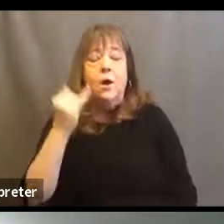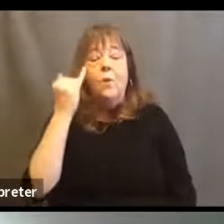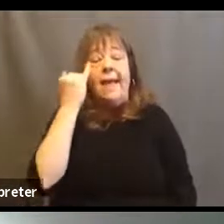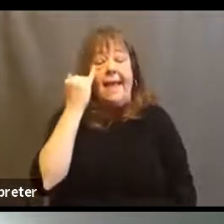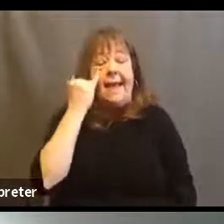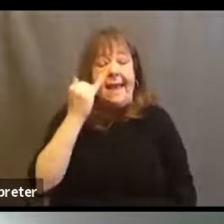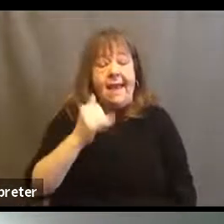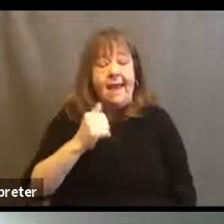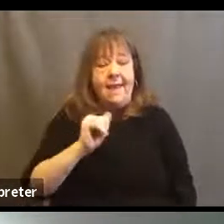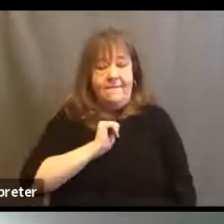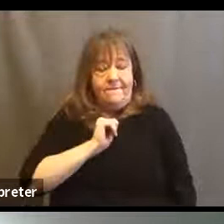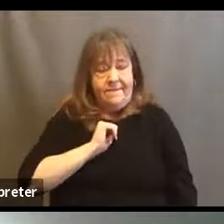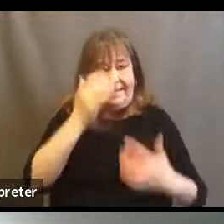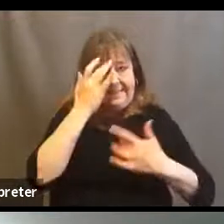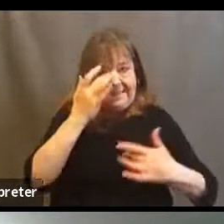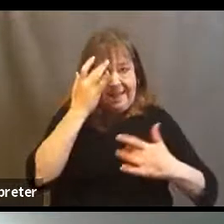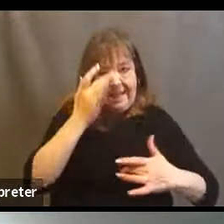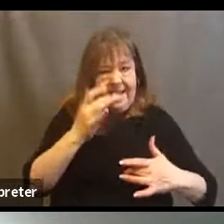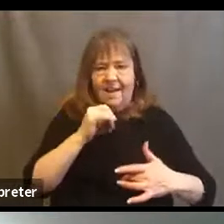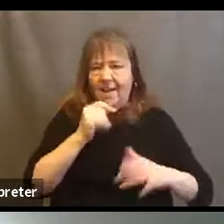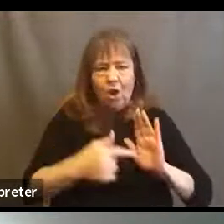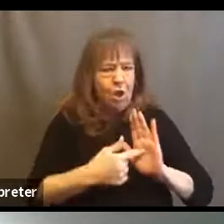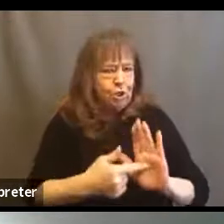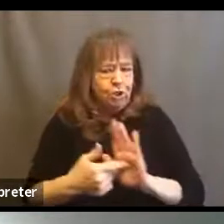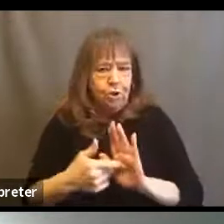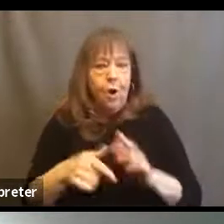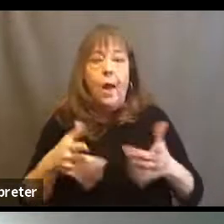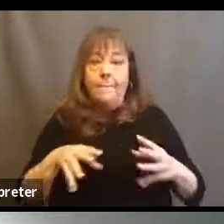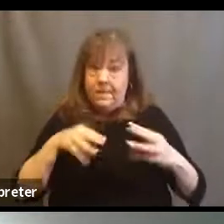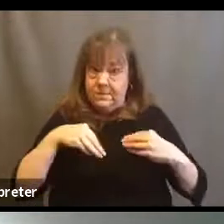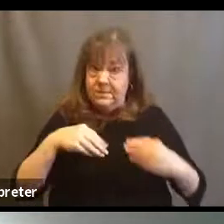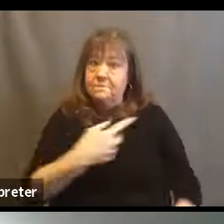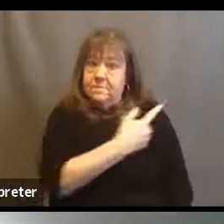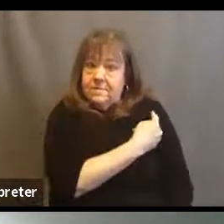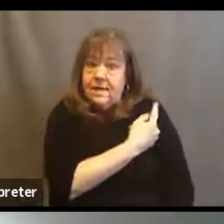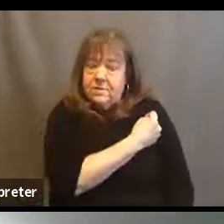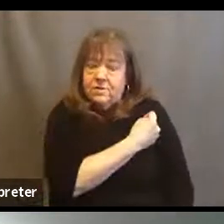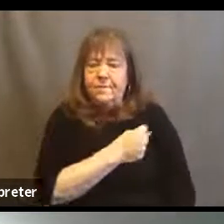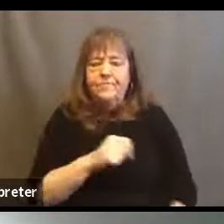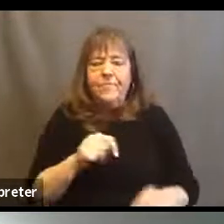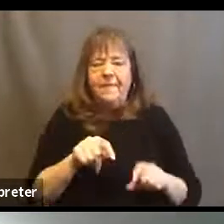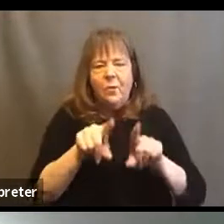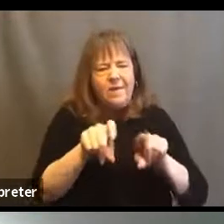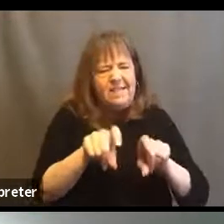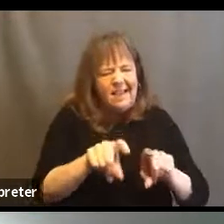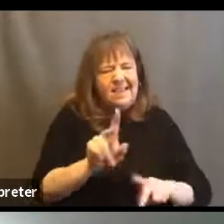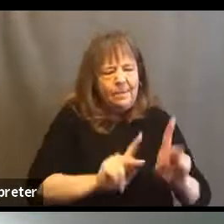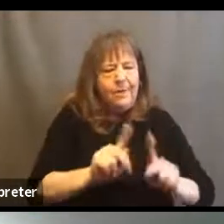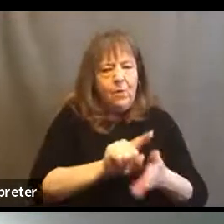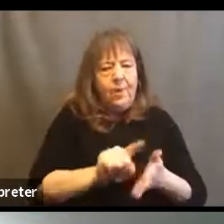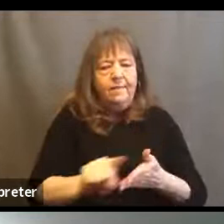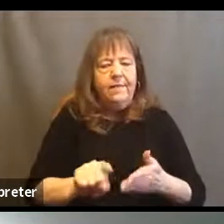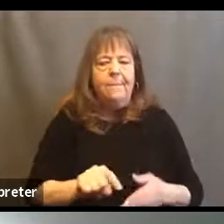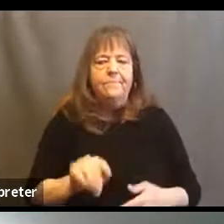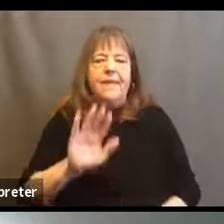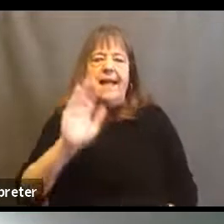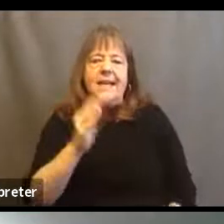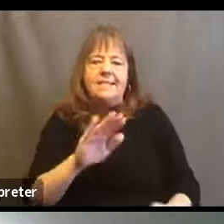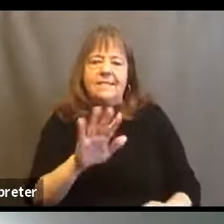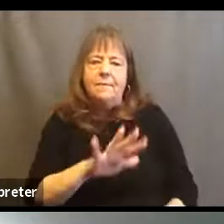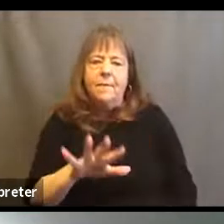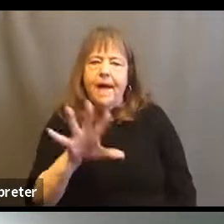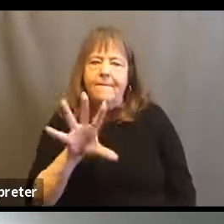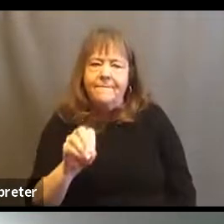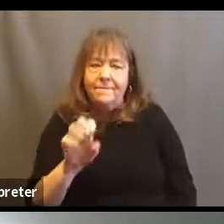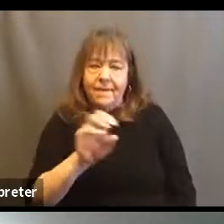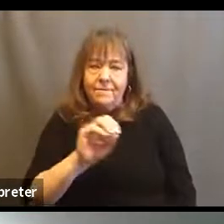asymptomatic, that were vaccinated, they were testing these folks weekly in one of these studies, and there was about a 50% reduction,